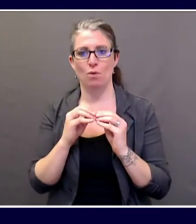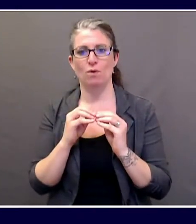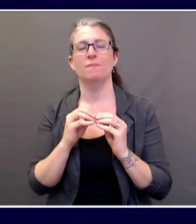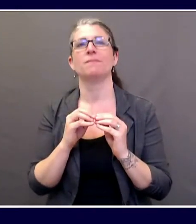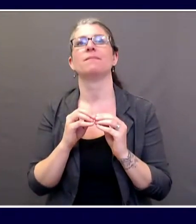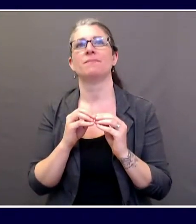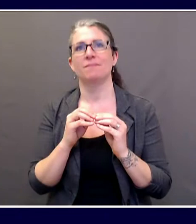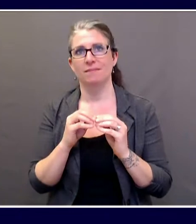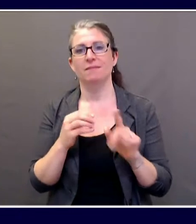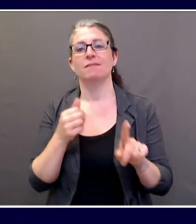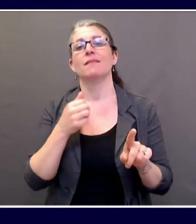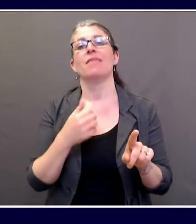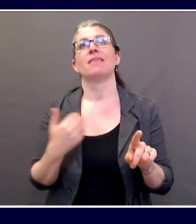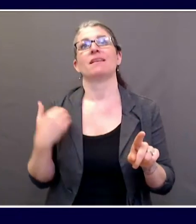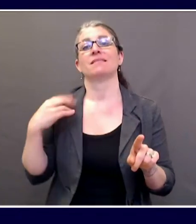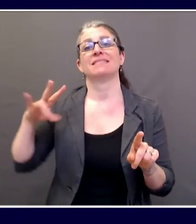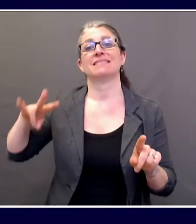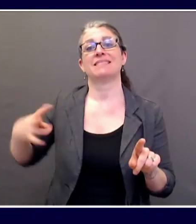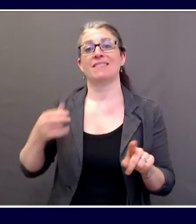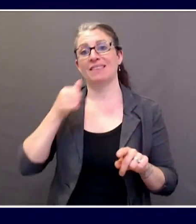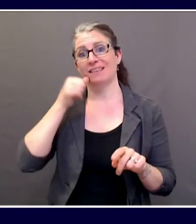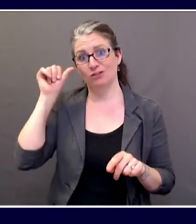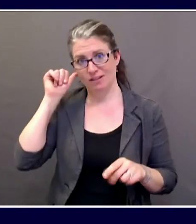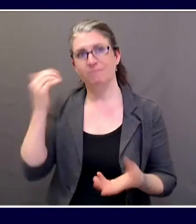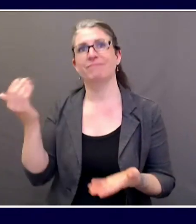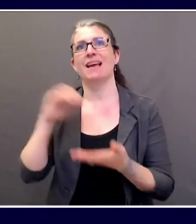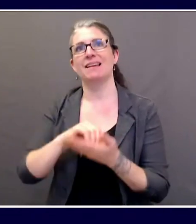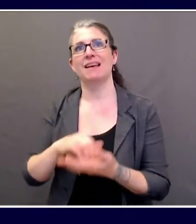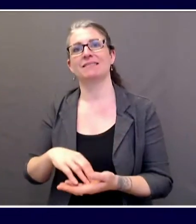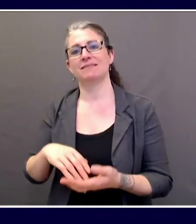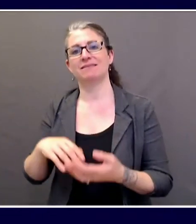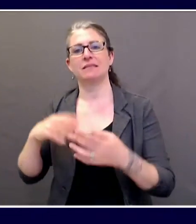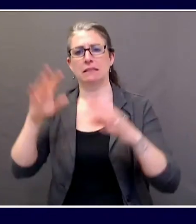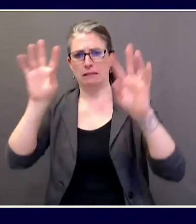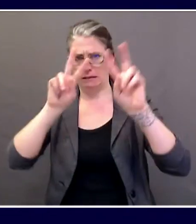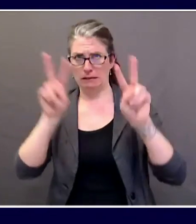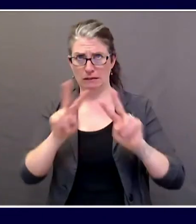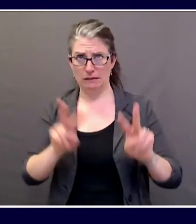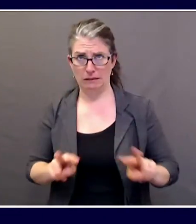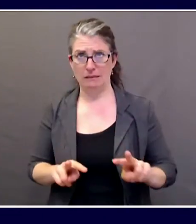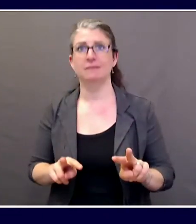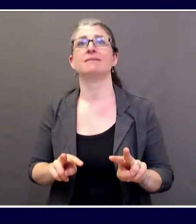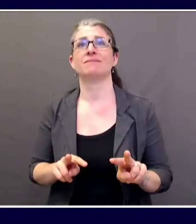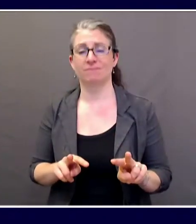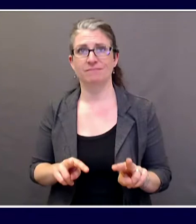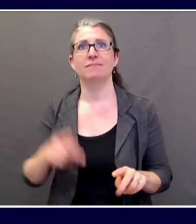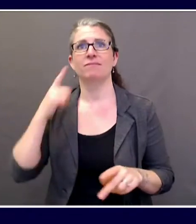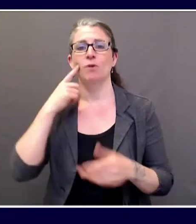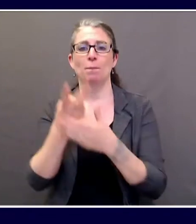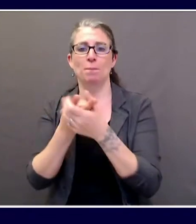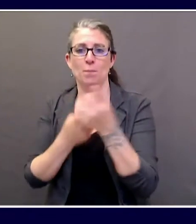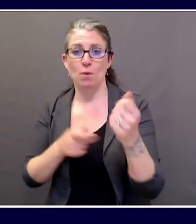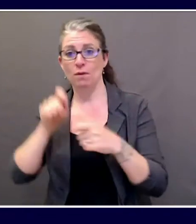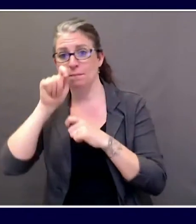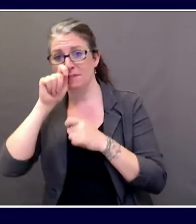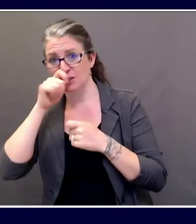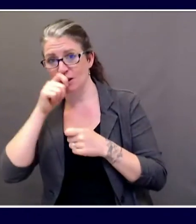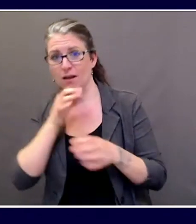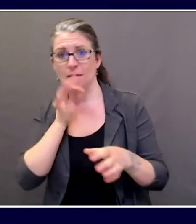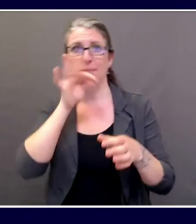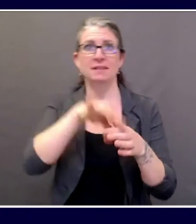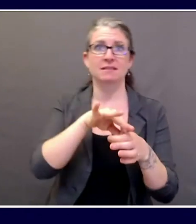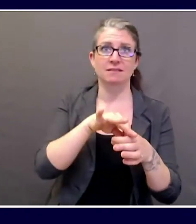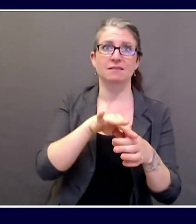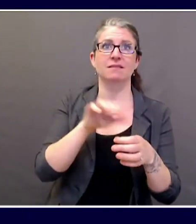full campus-wide screen with both PCR and antigen testing. They didn't find any positive antigen results, and they found